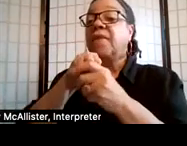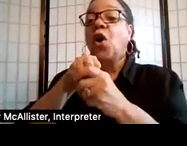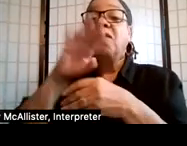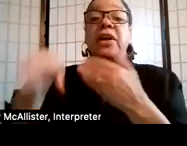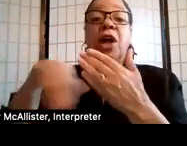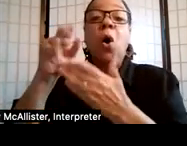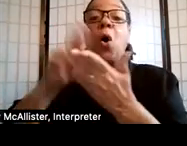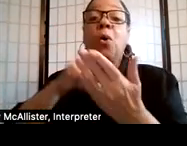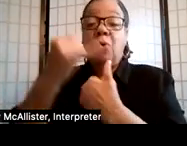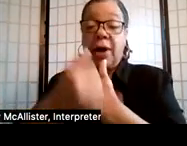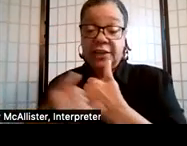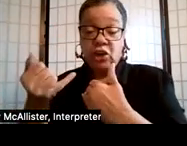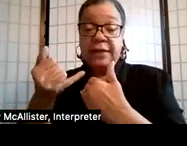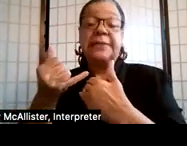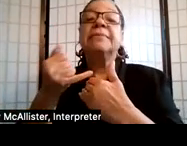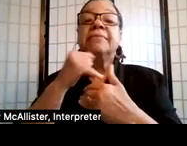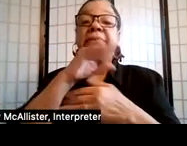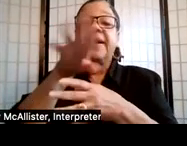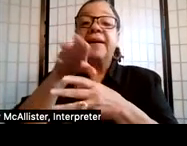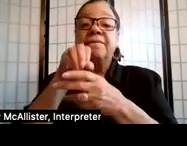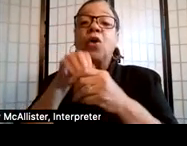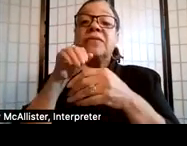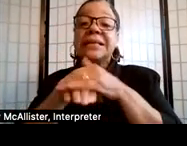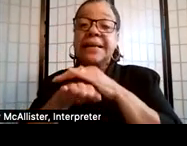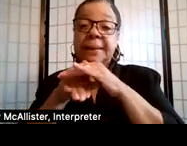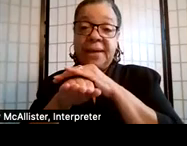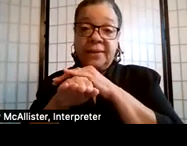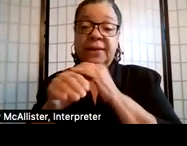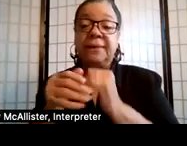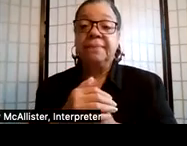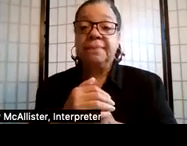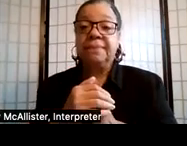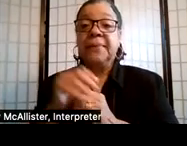affect accessibility. And from there, all other